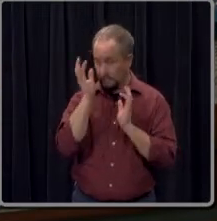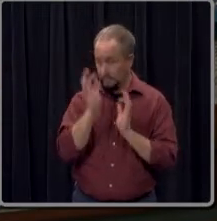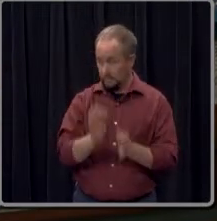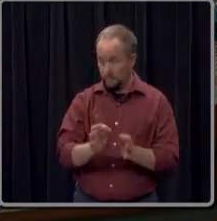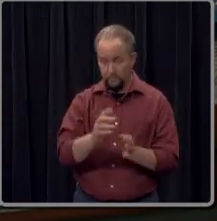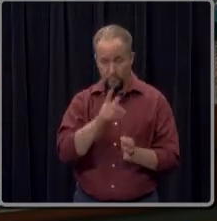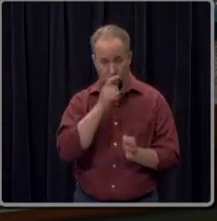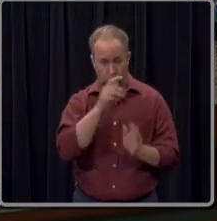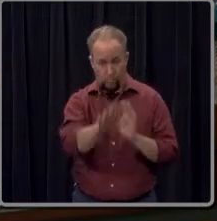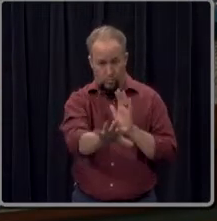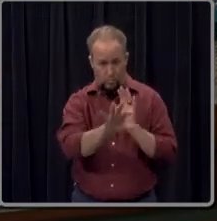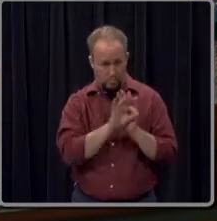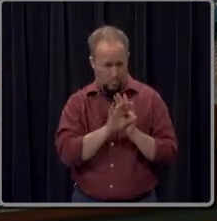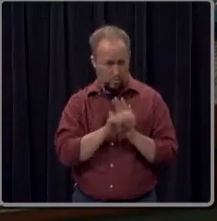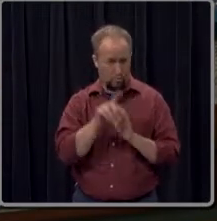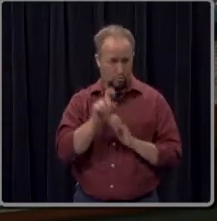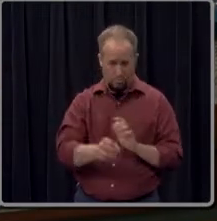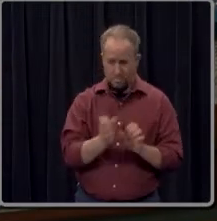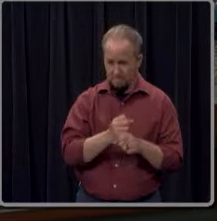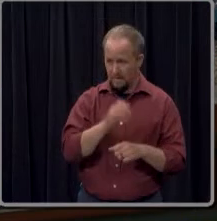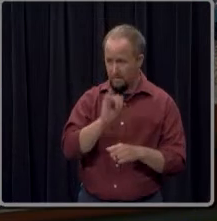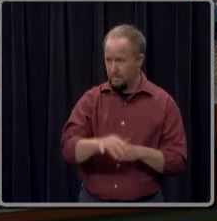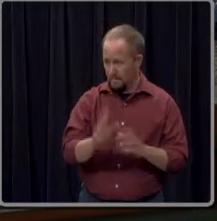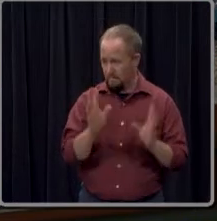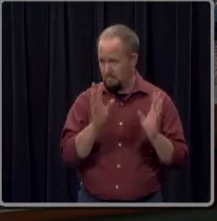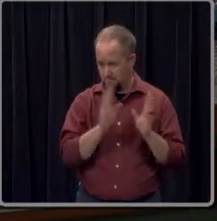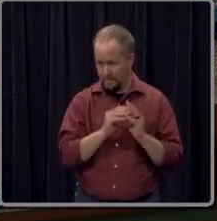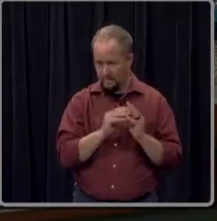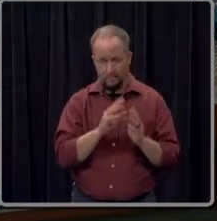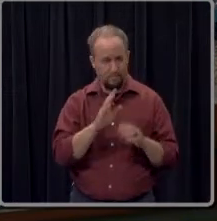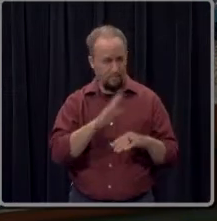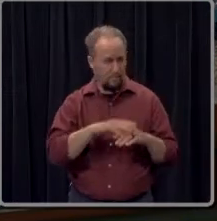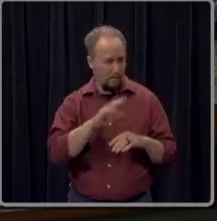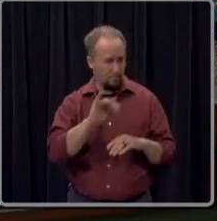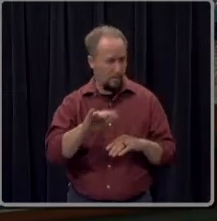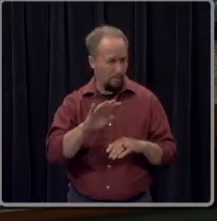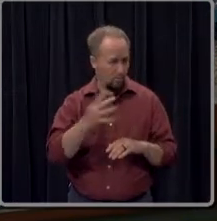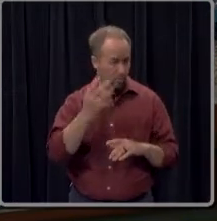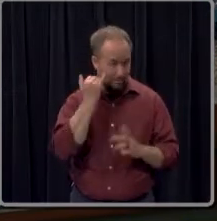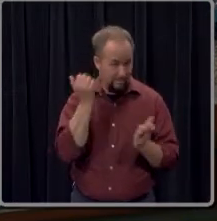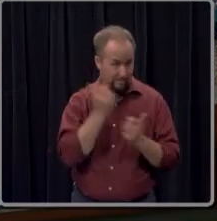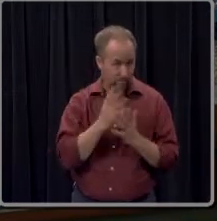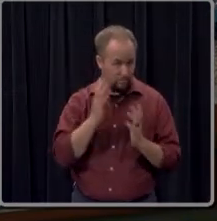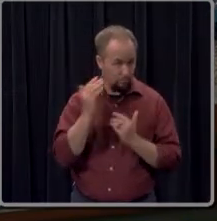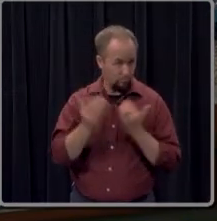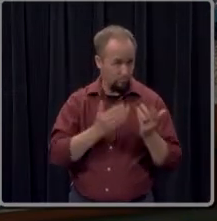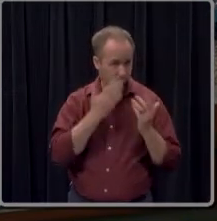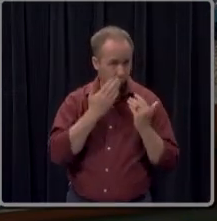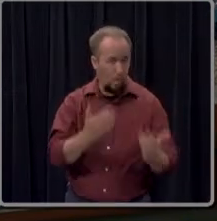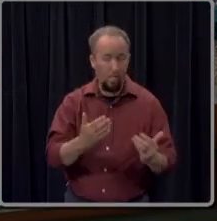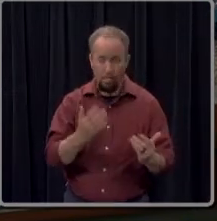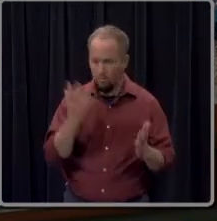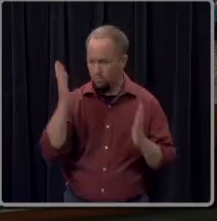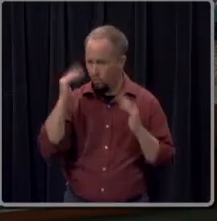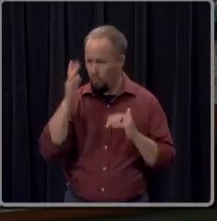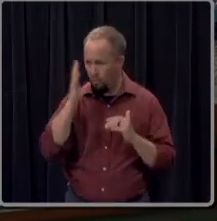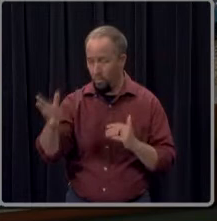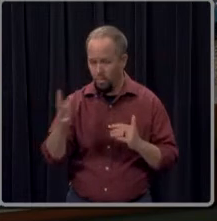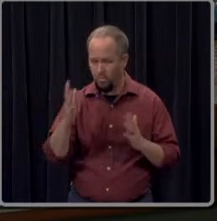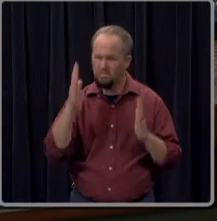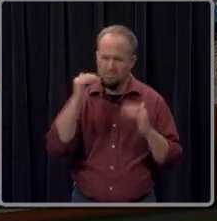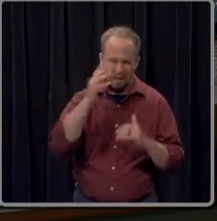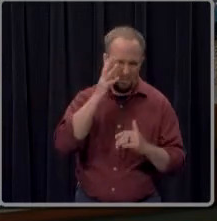appoint should be made at that meeting. May 4th, if everything goes well, as we hope that it will and expect that it